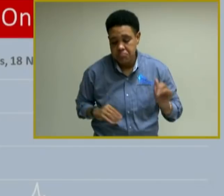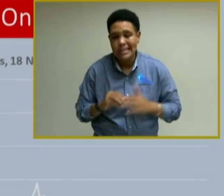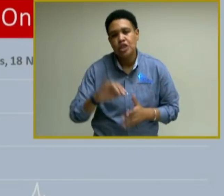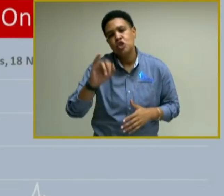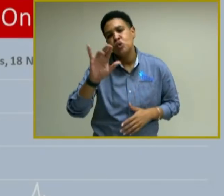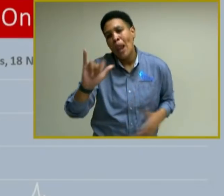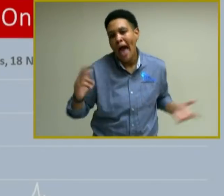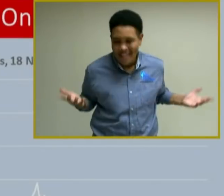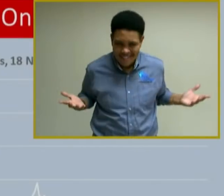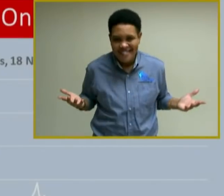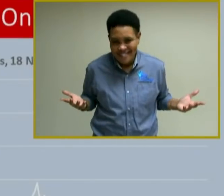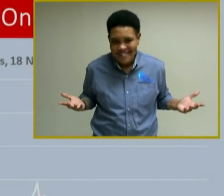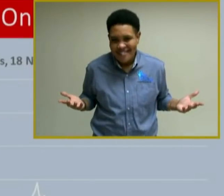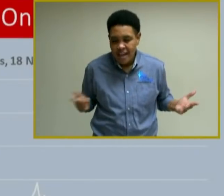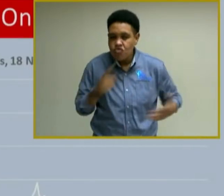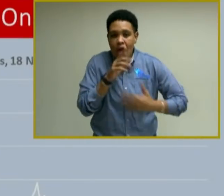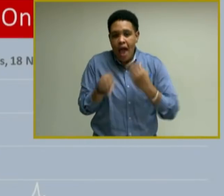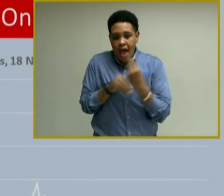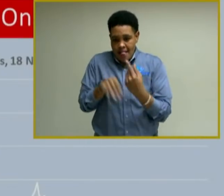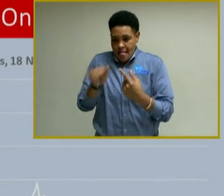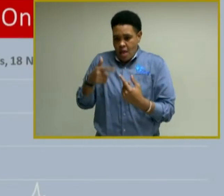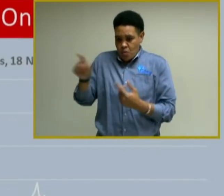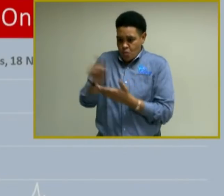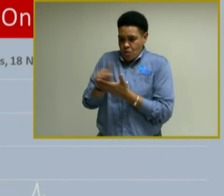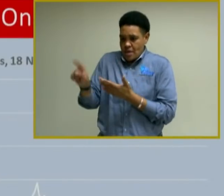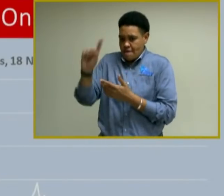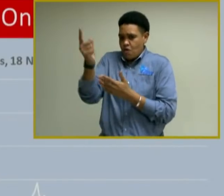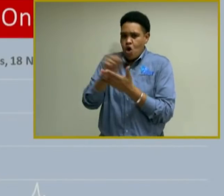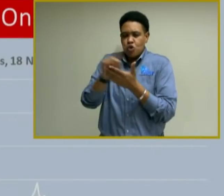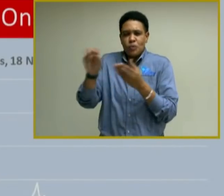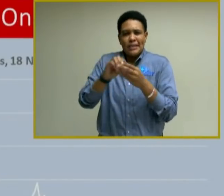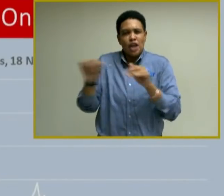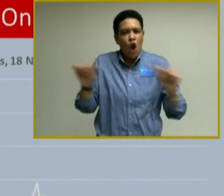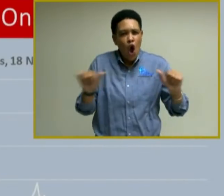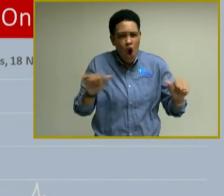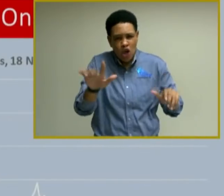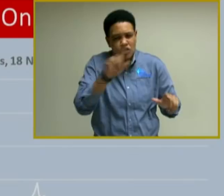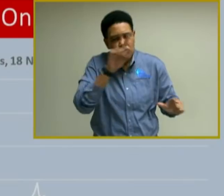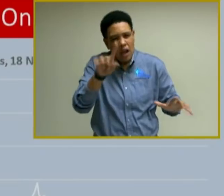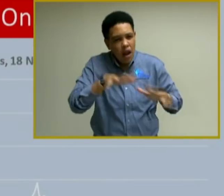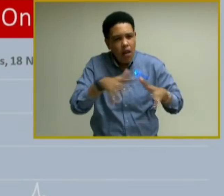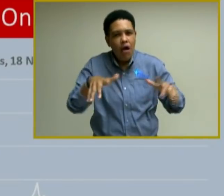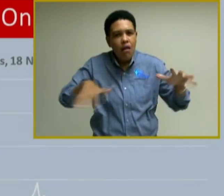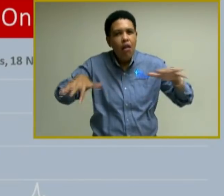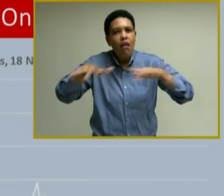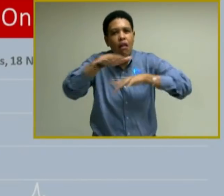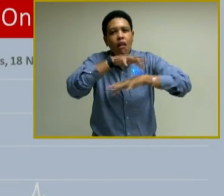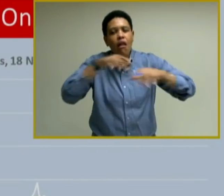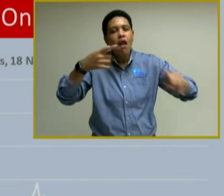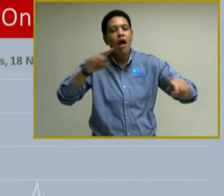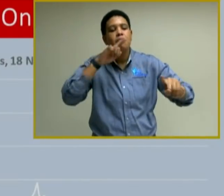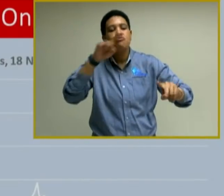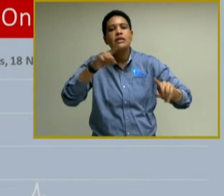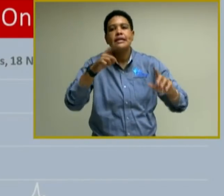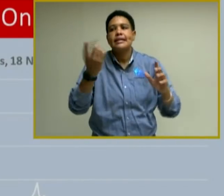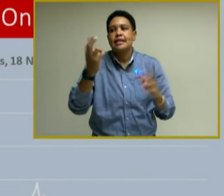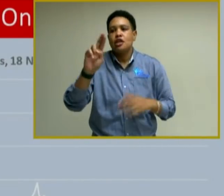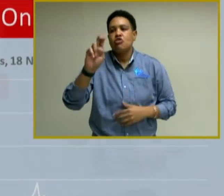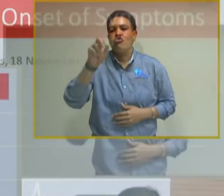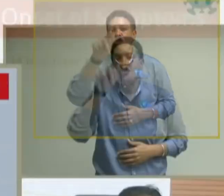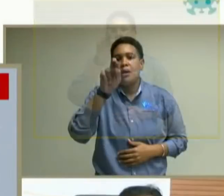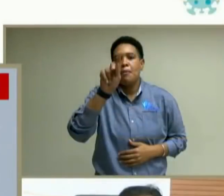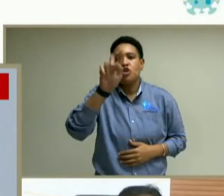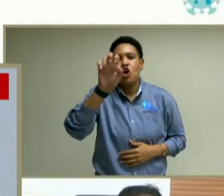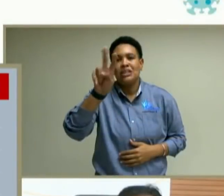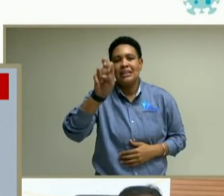July. And that week, first week in August, a lot of movement, the reproductive rates went